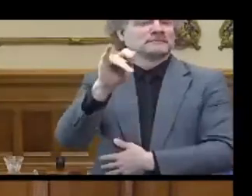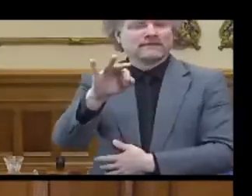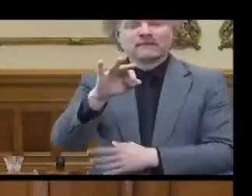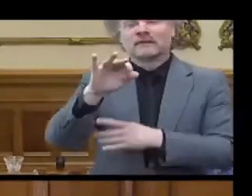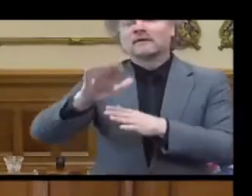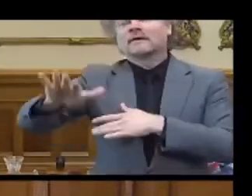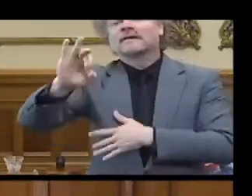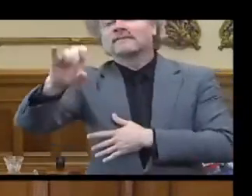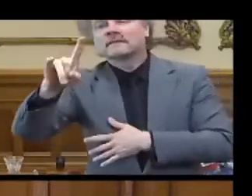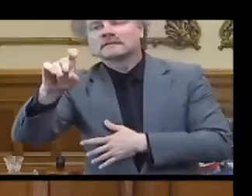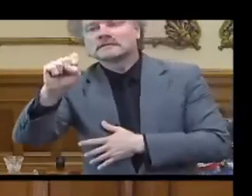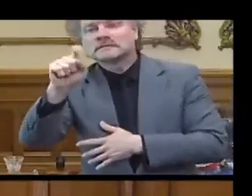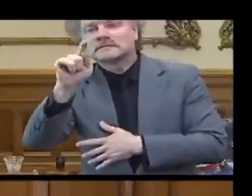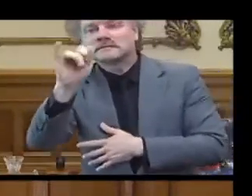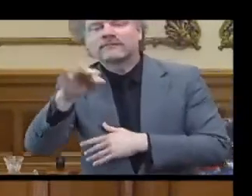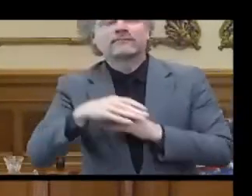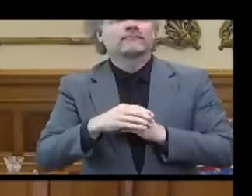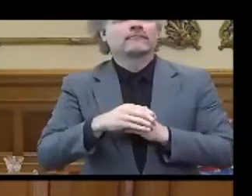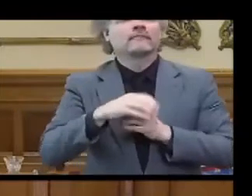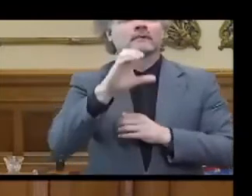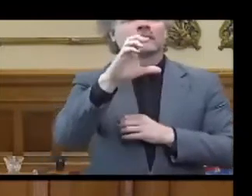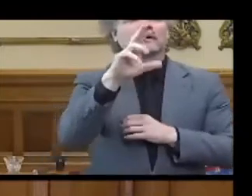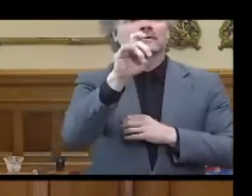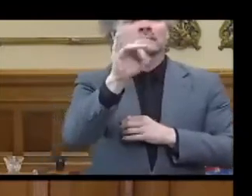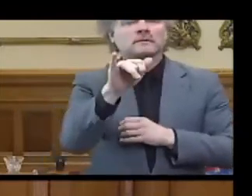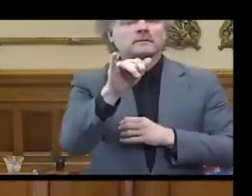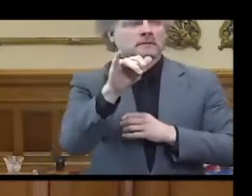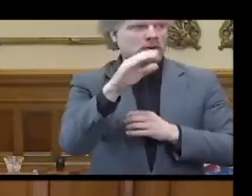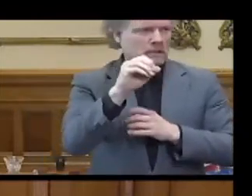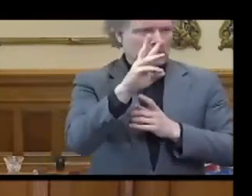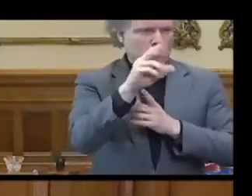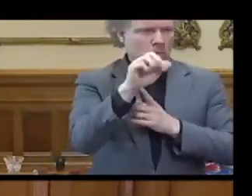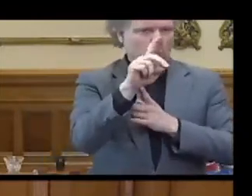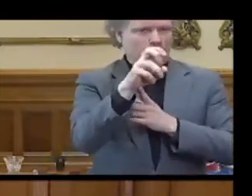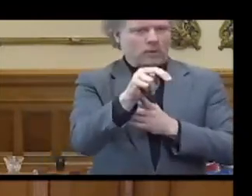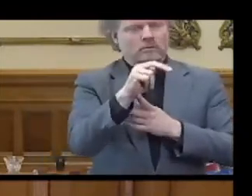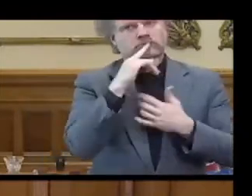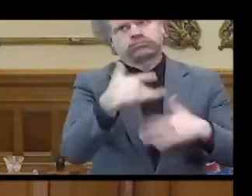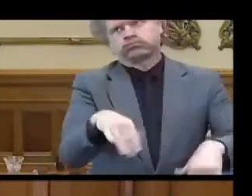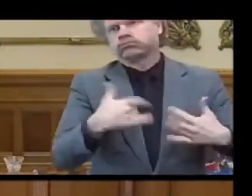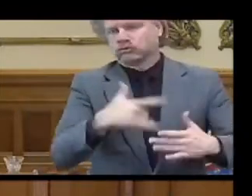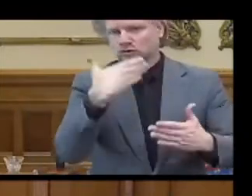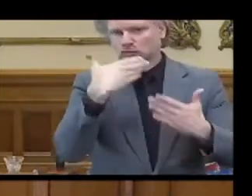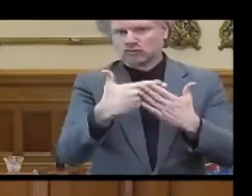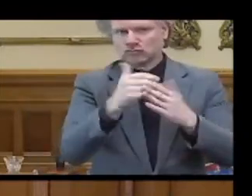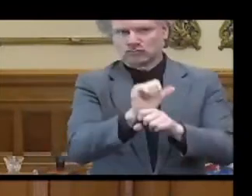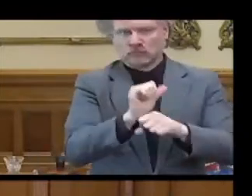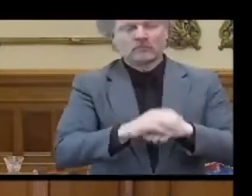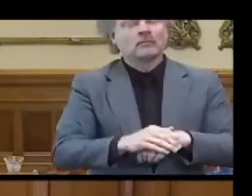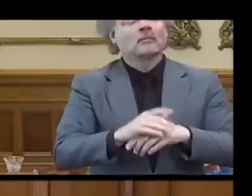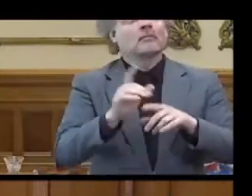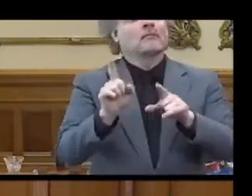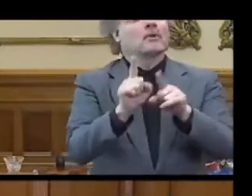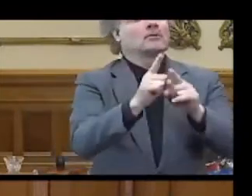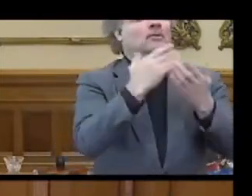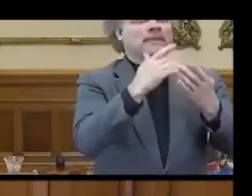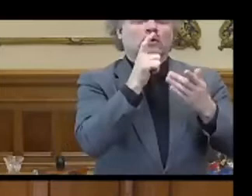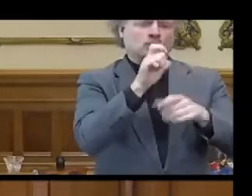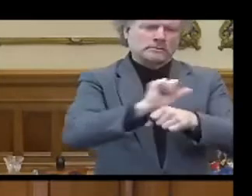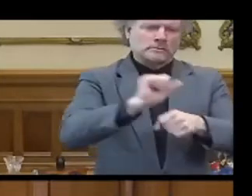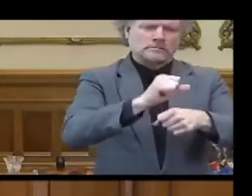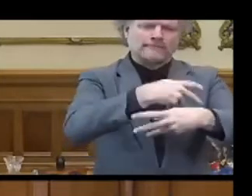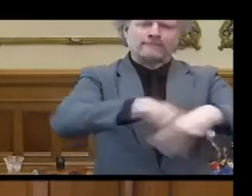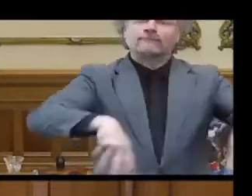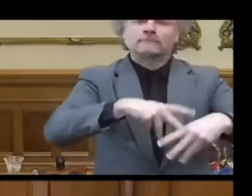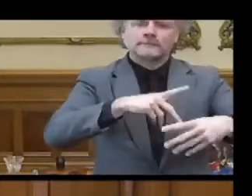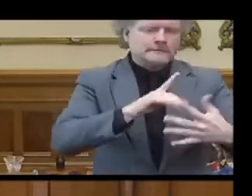staff, custody, and my wardens have done a heck of a job. And especially want to thank the frontline medical staff at